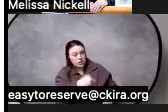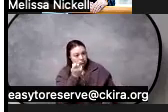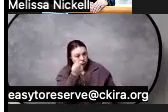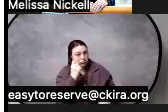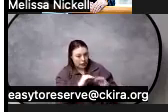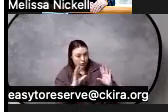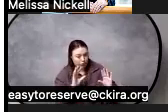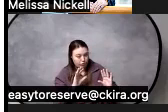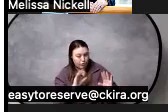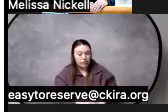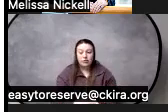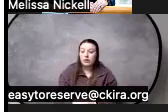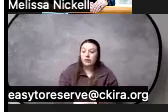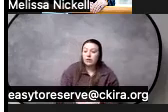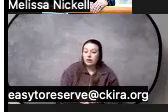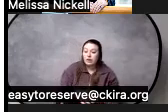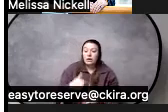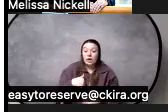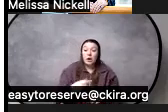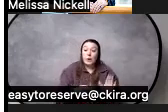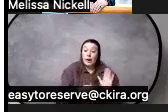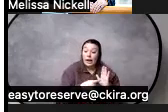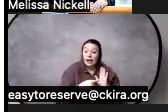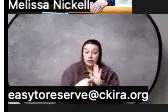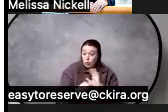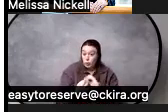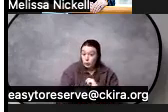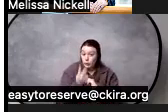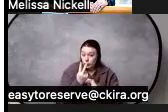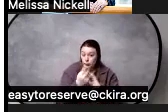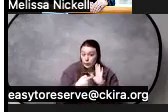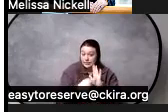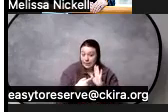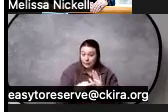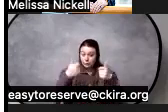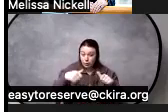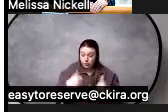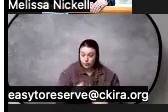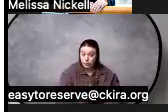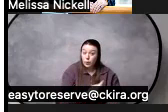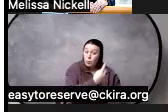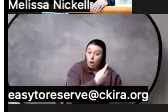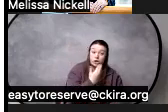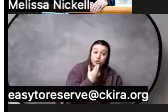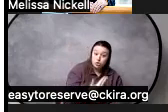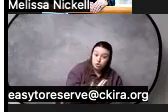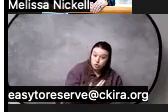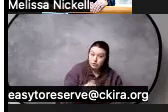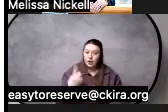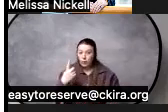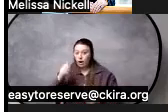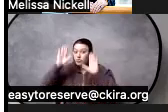So I showed you a good poster, and then I showed you a great poster. And what I just want to emphasize is